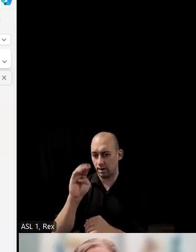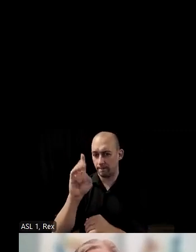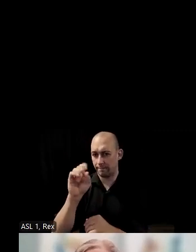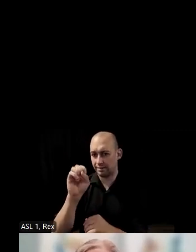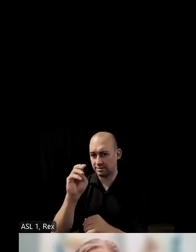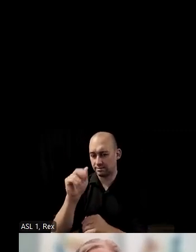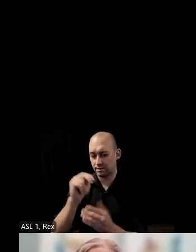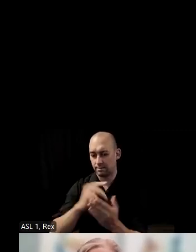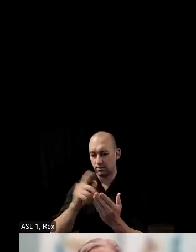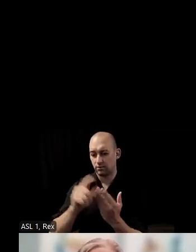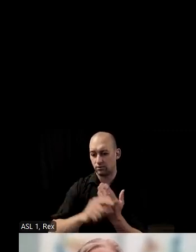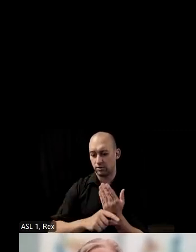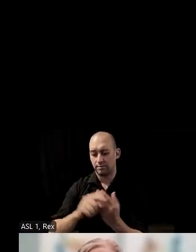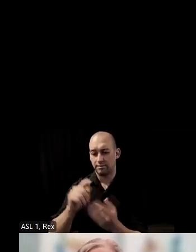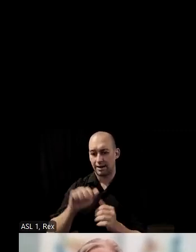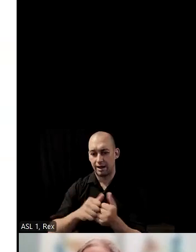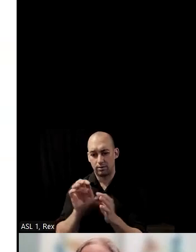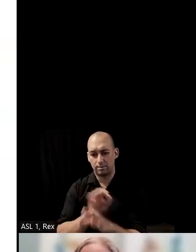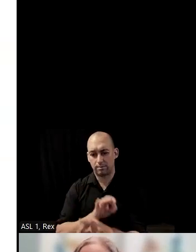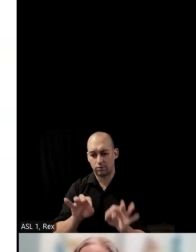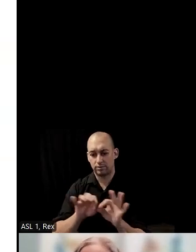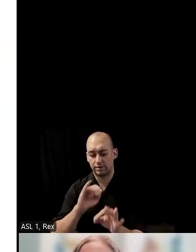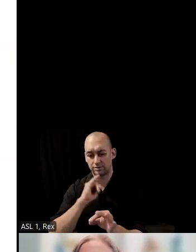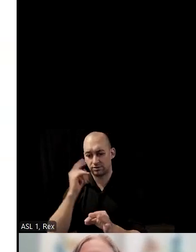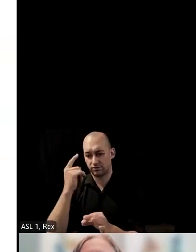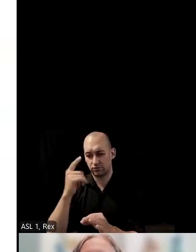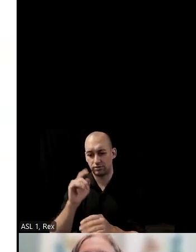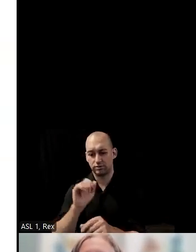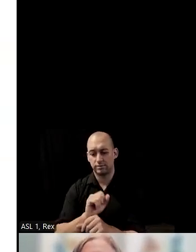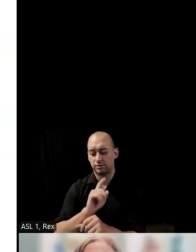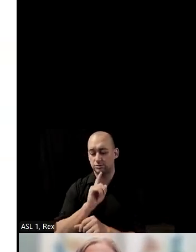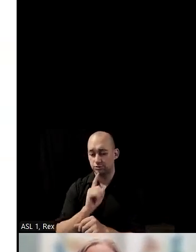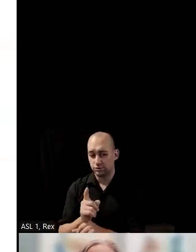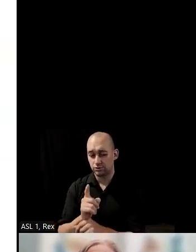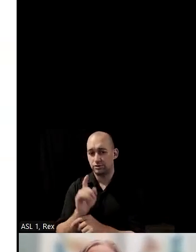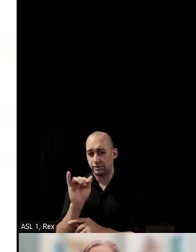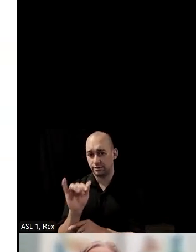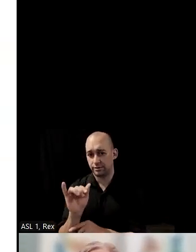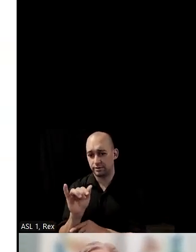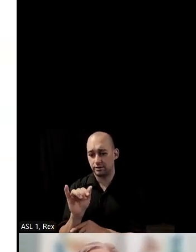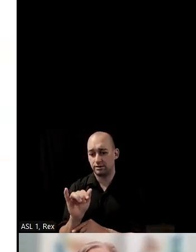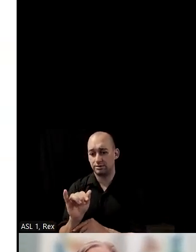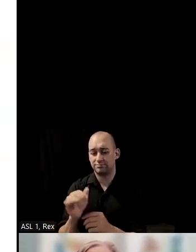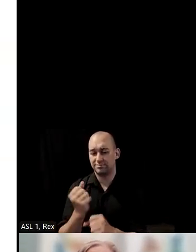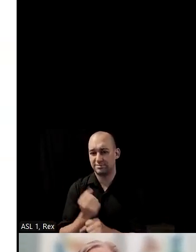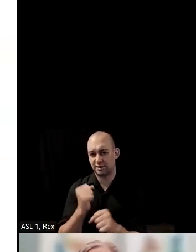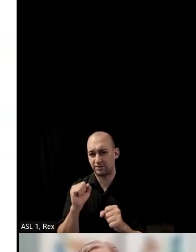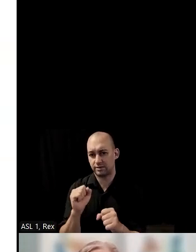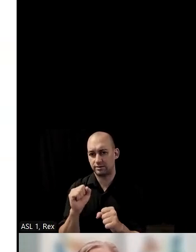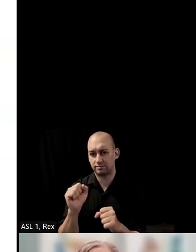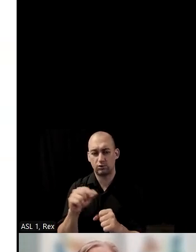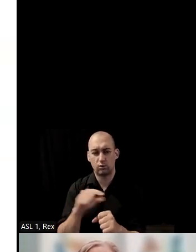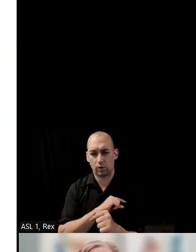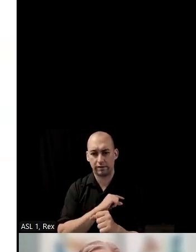how absolutely critical it is for ensuring, I'm just going to keep talking. Okay. For ensuring safety and quality